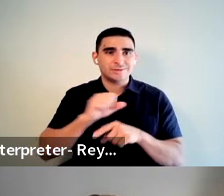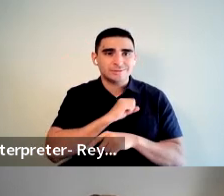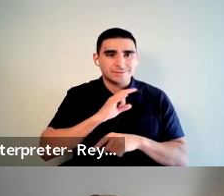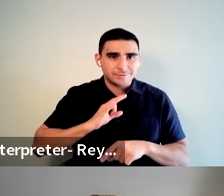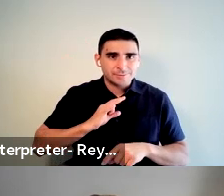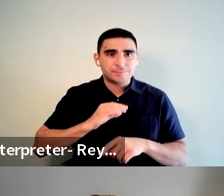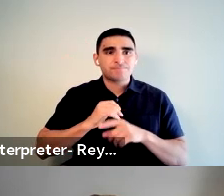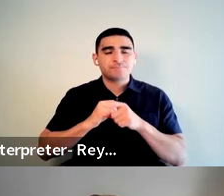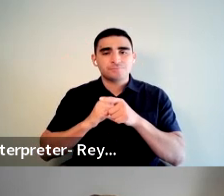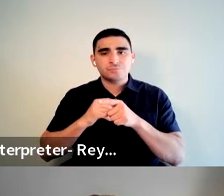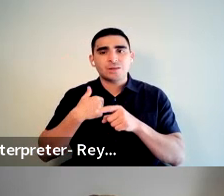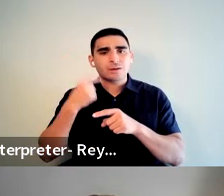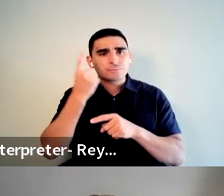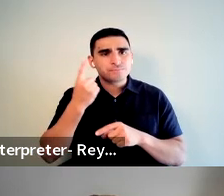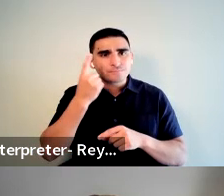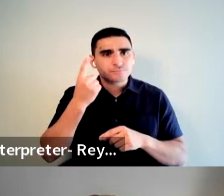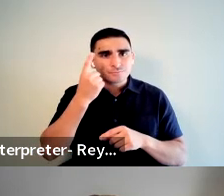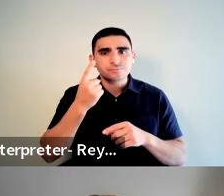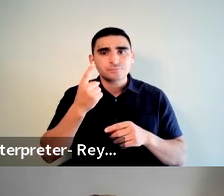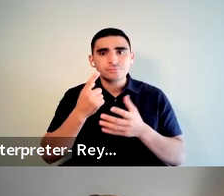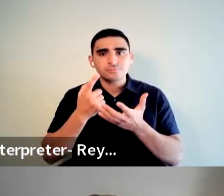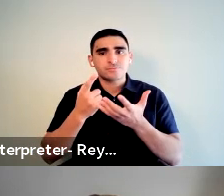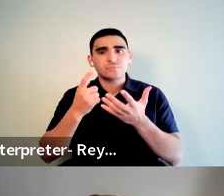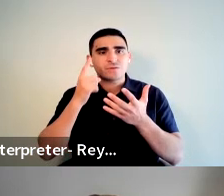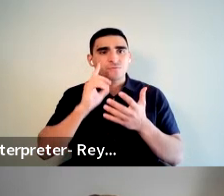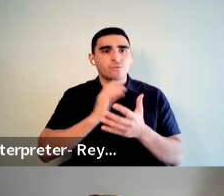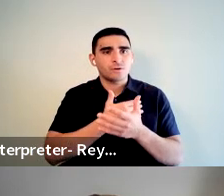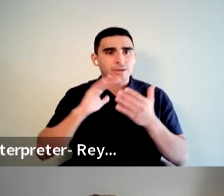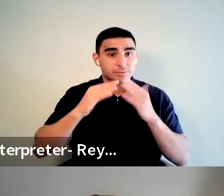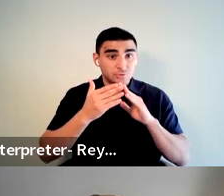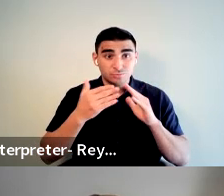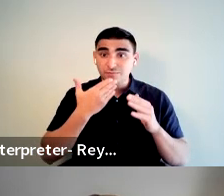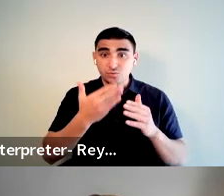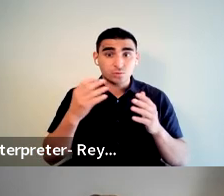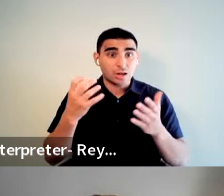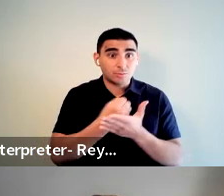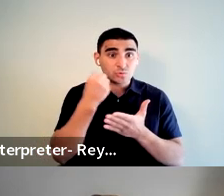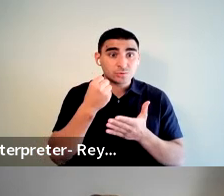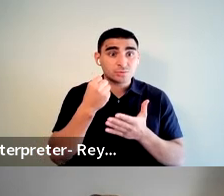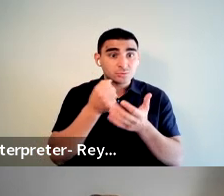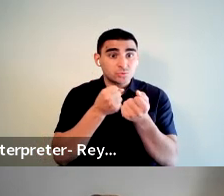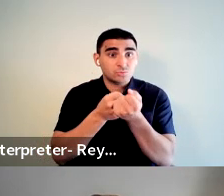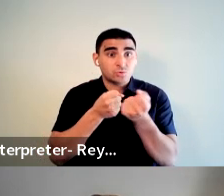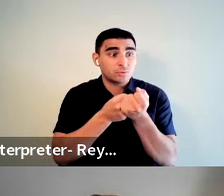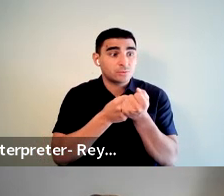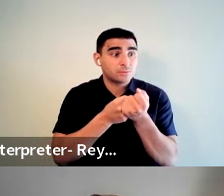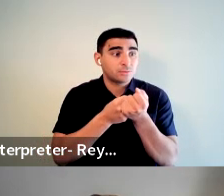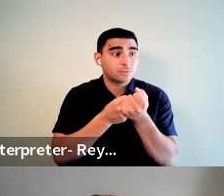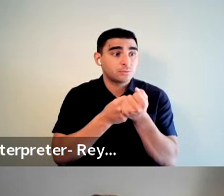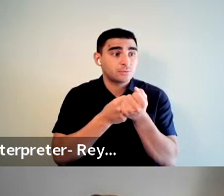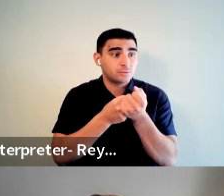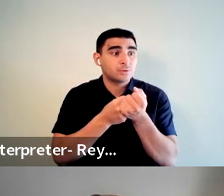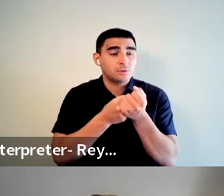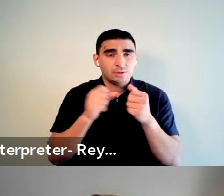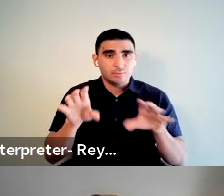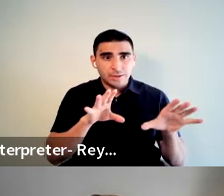resources that way, but I wonder if there's something greater as a community that we have an opportunity here to kind of support